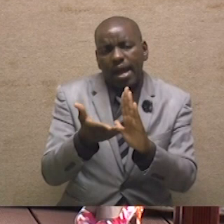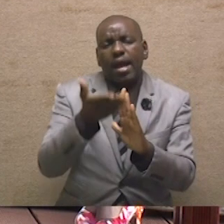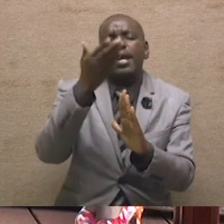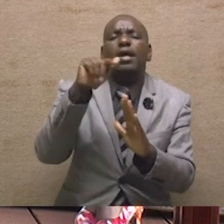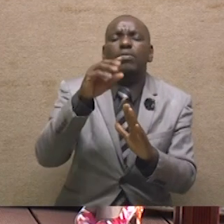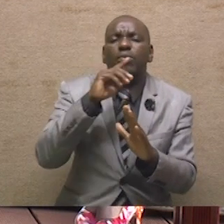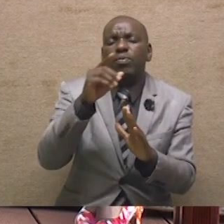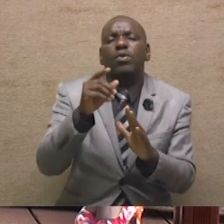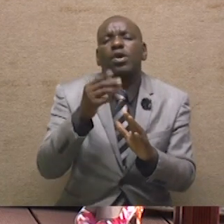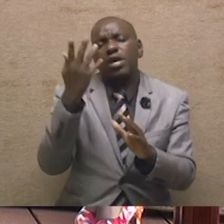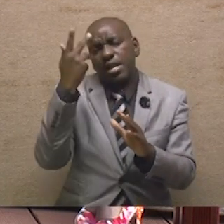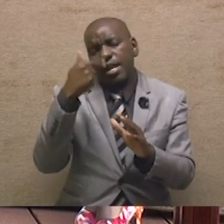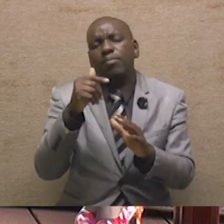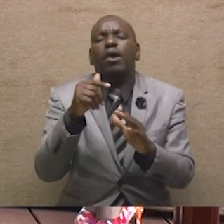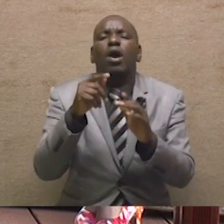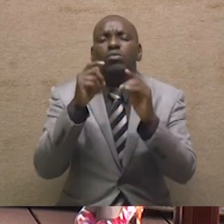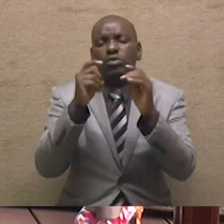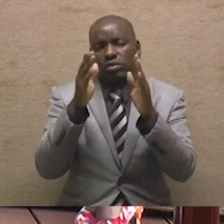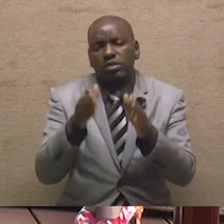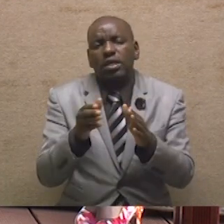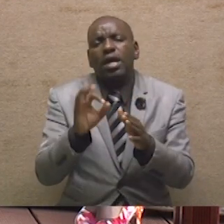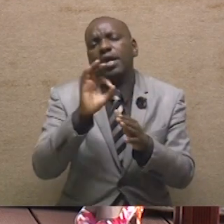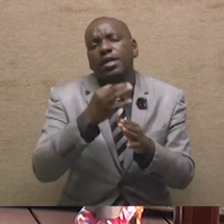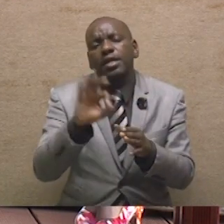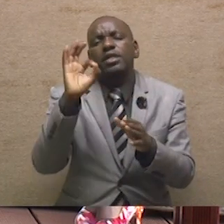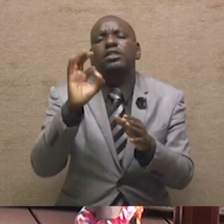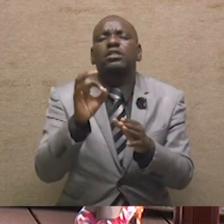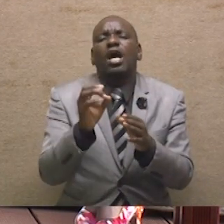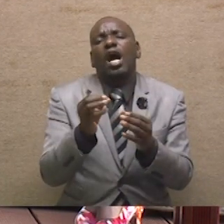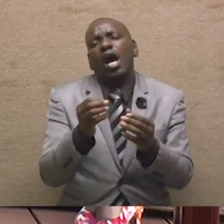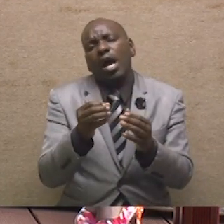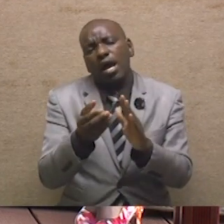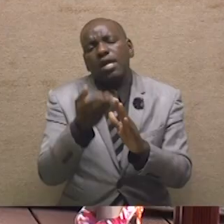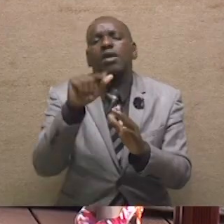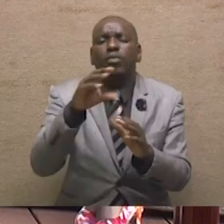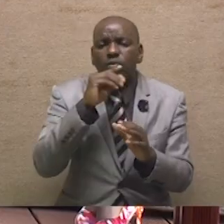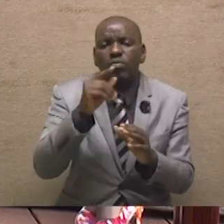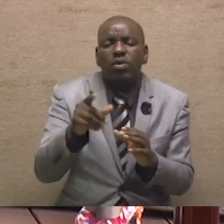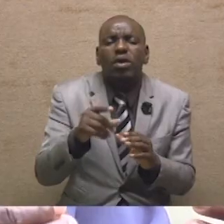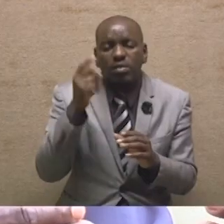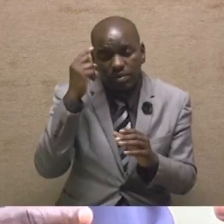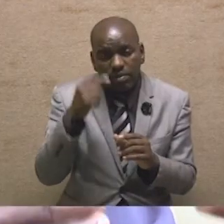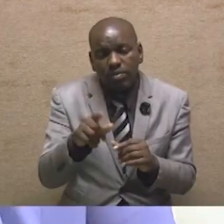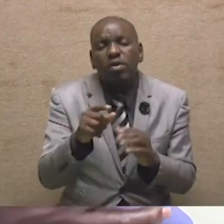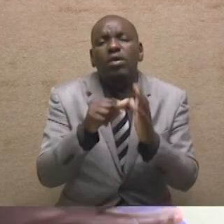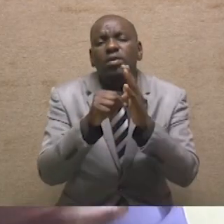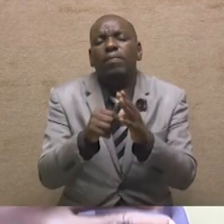number of unqualified teachers in other grades. And yet, it is our view, certainly my view, that the most important area